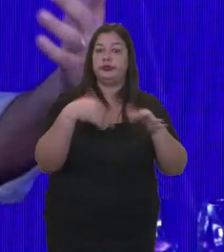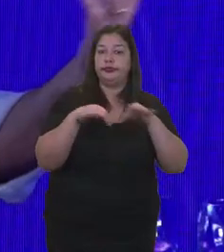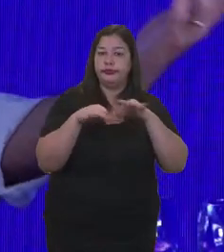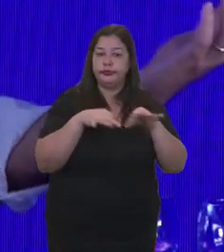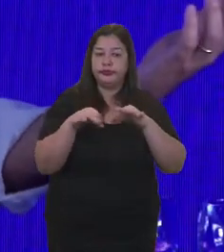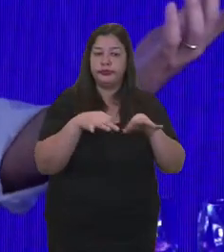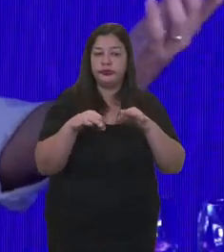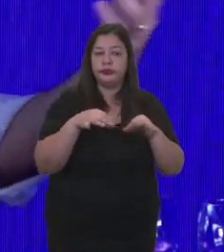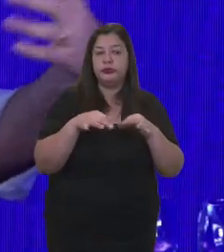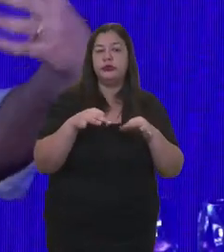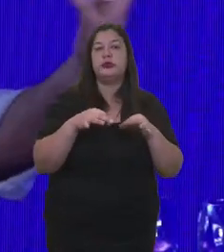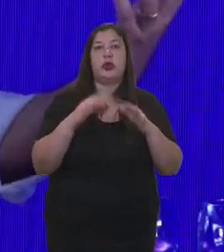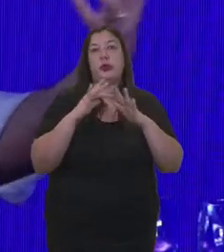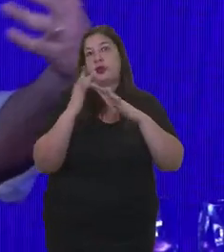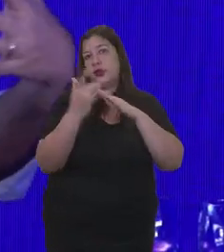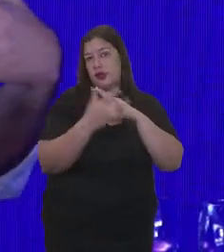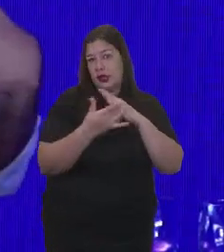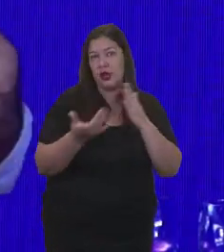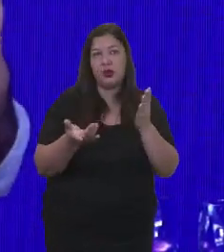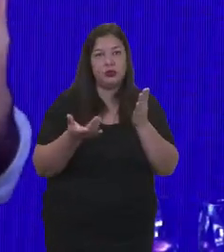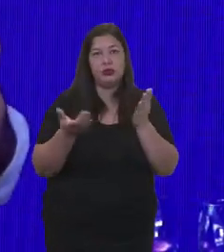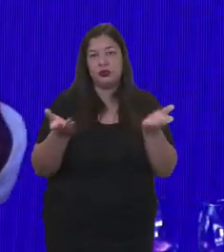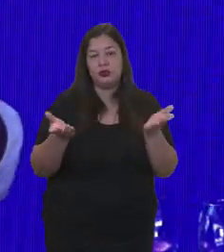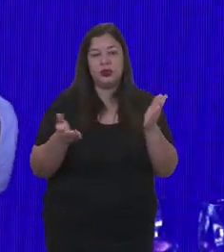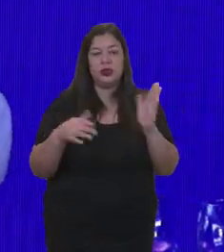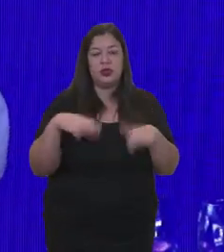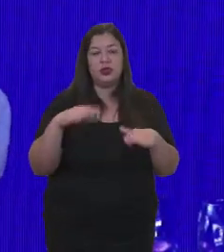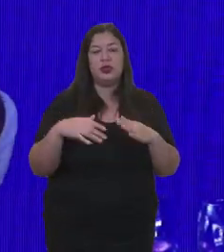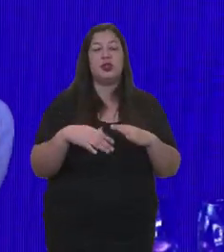studying, preparing.